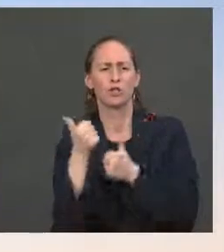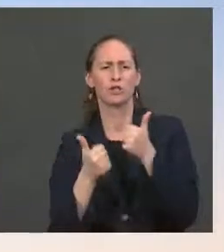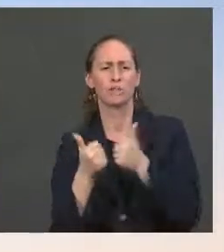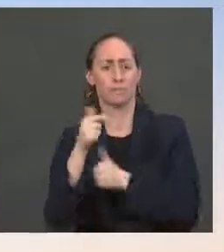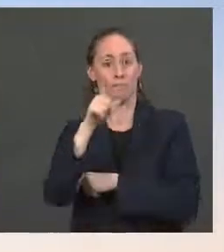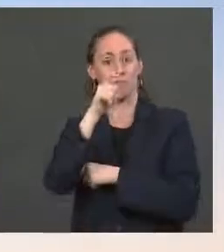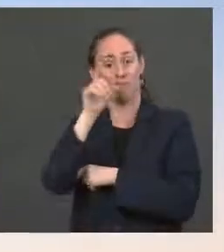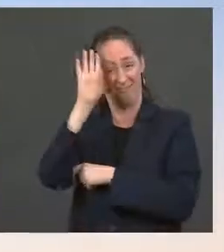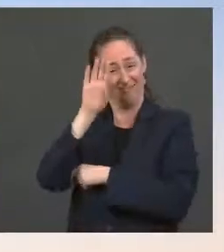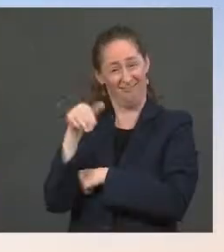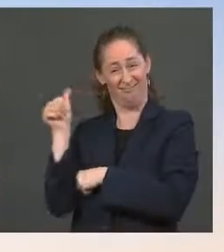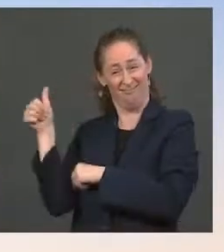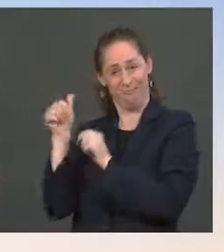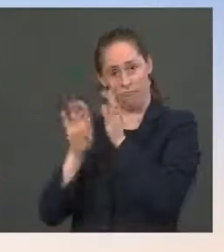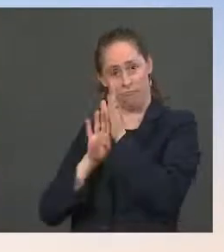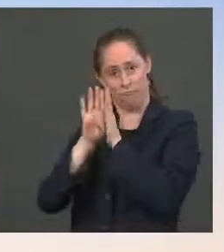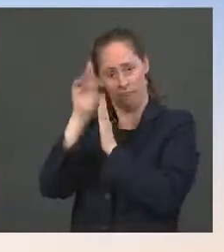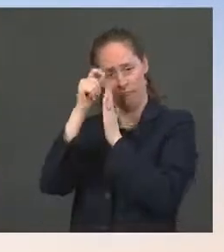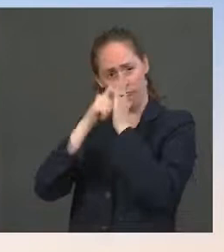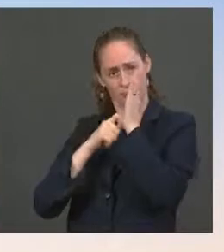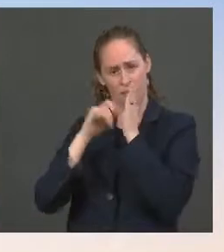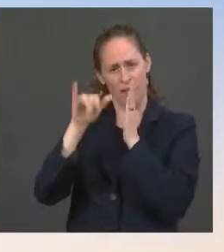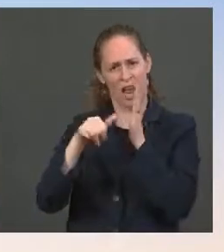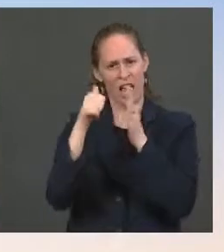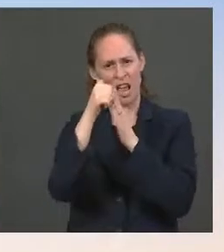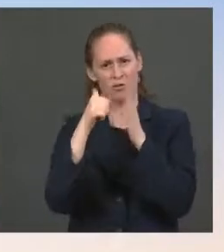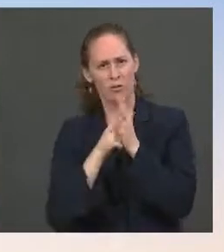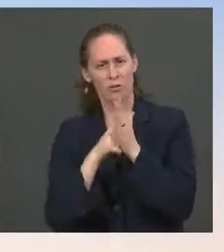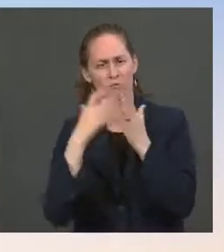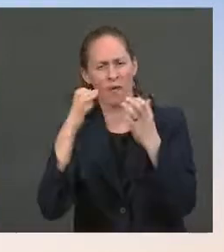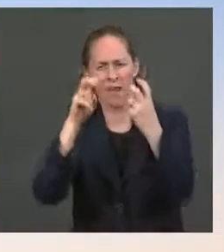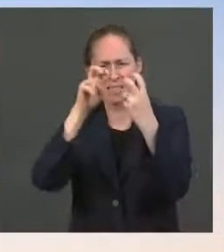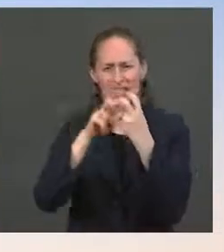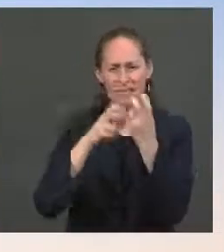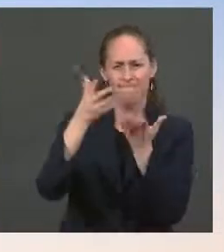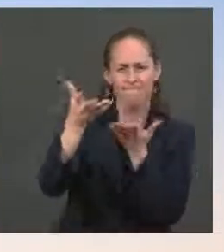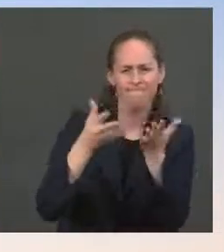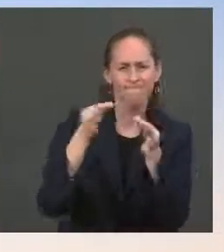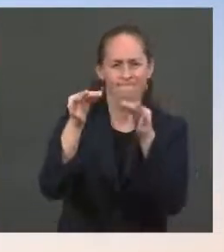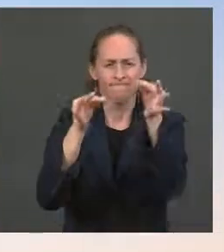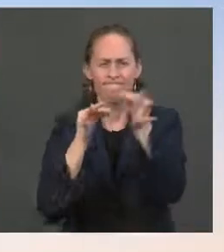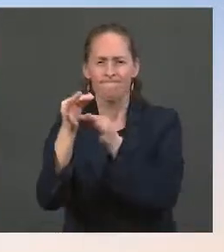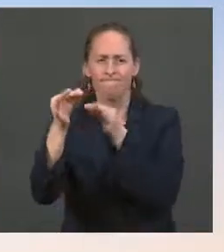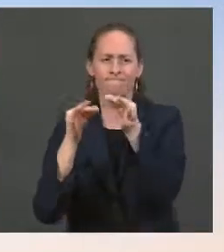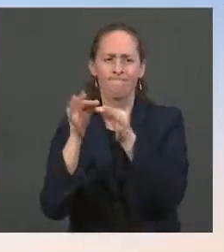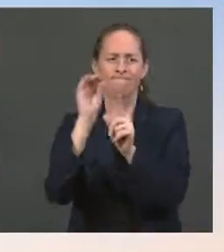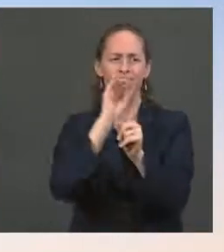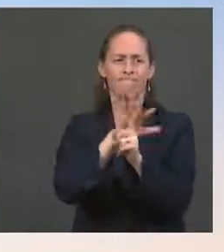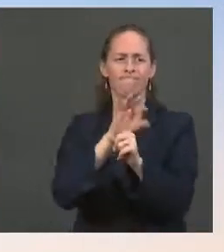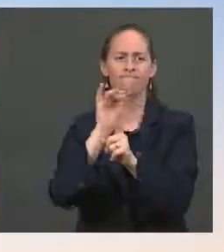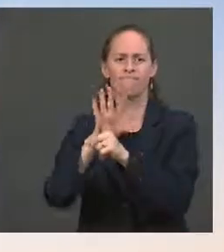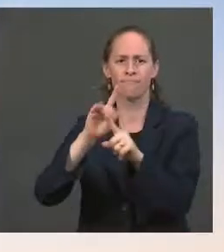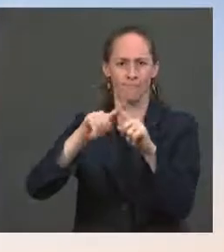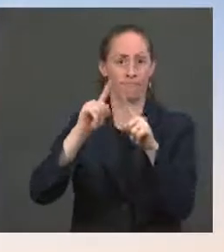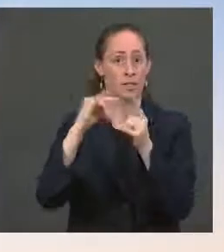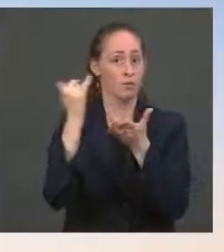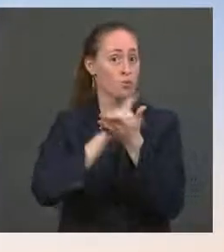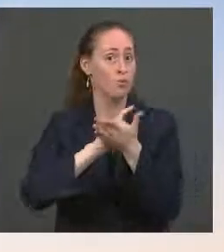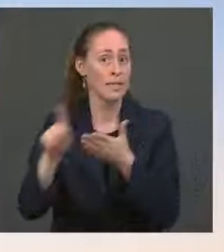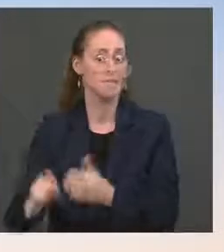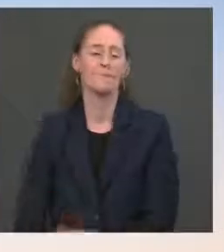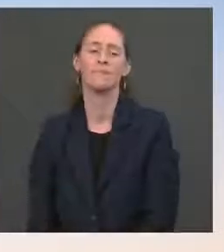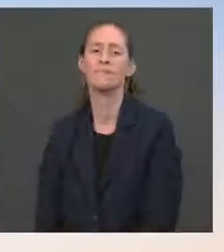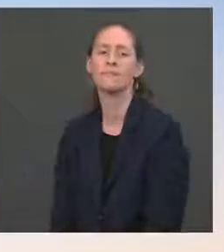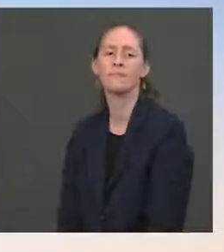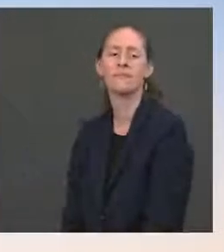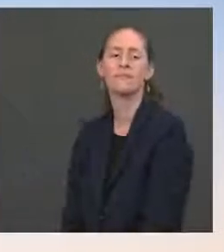conversation to move the ball forward, and that's part of the conversation I'll have with progressive members and other members later this week. And can you talk a little bit about tomorrow's trip to